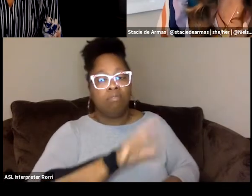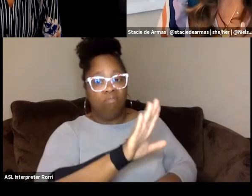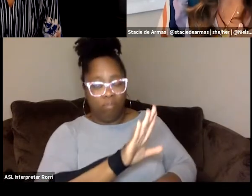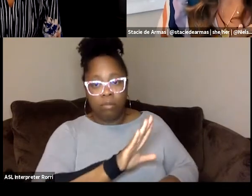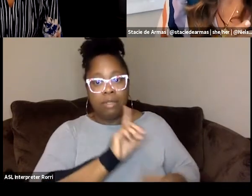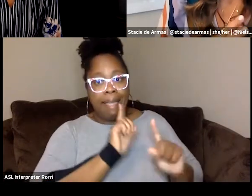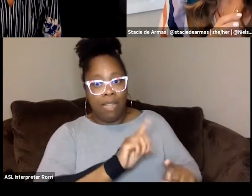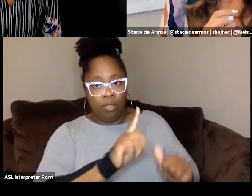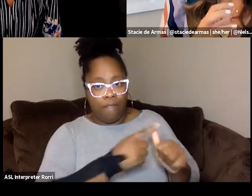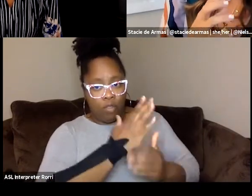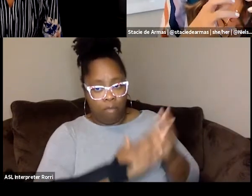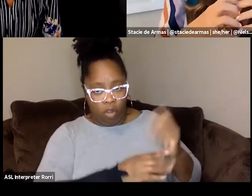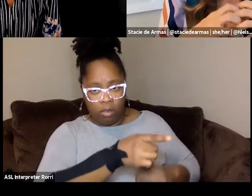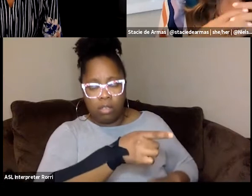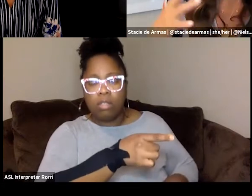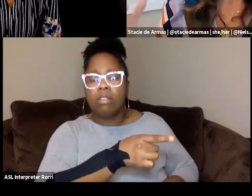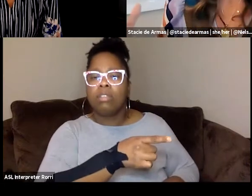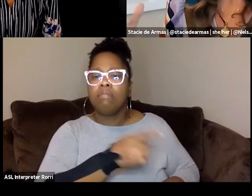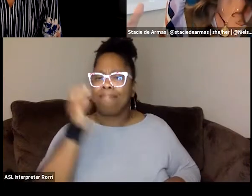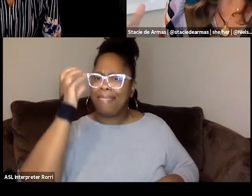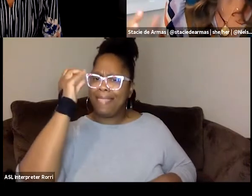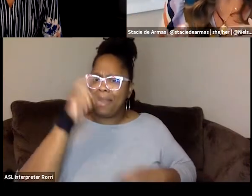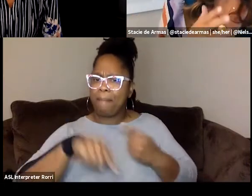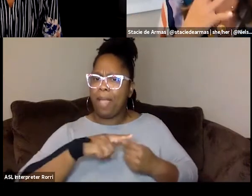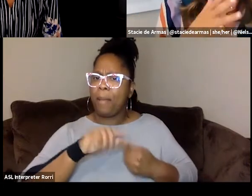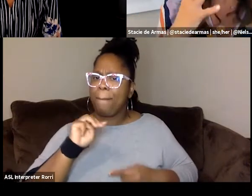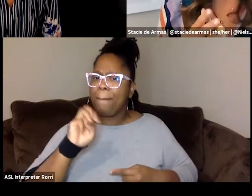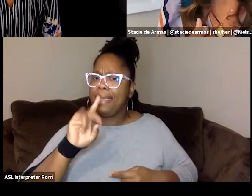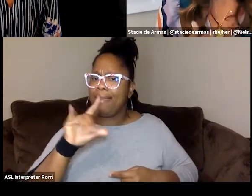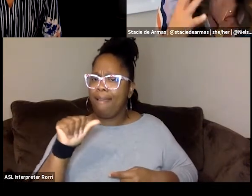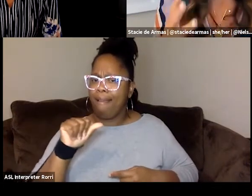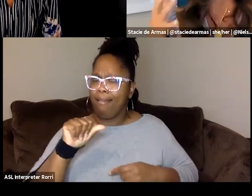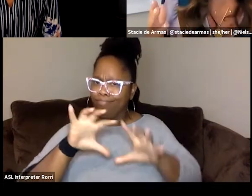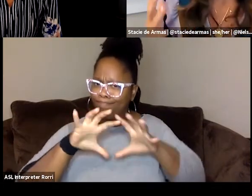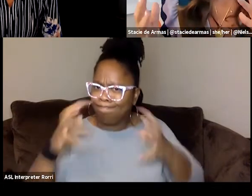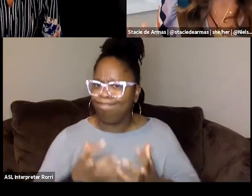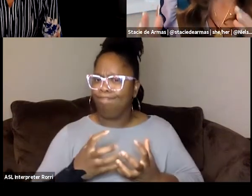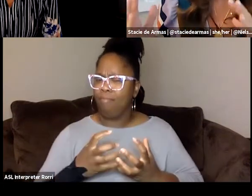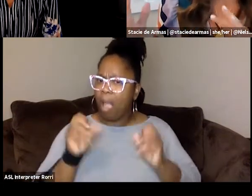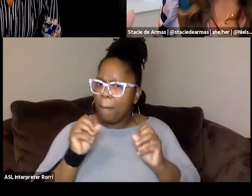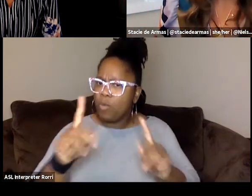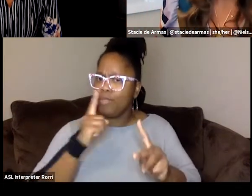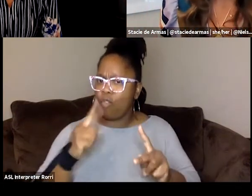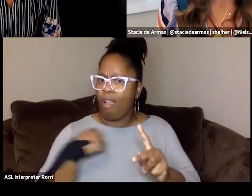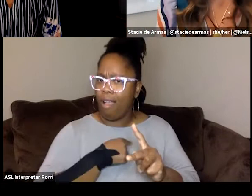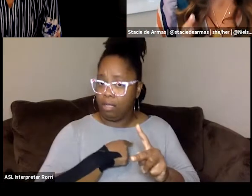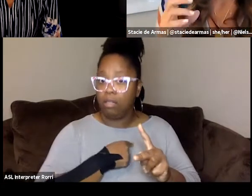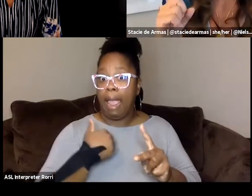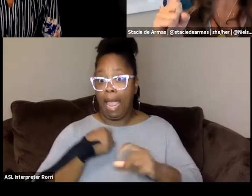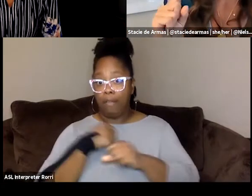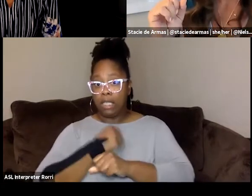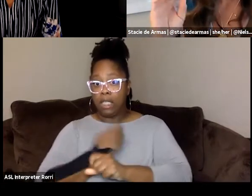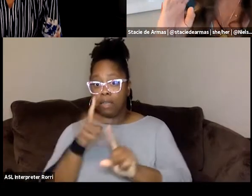said first, when you think about the media ecosystem and where there are opportunities for this data to be used and for change,